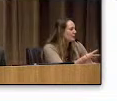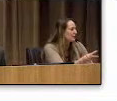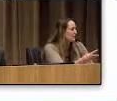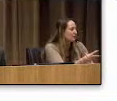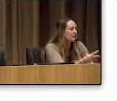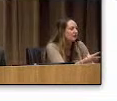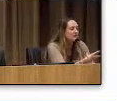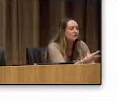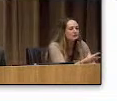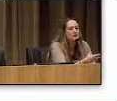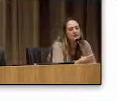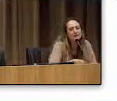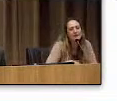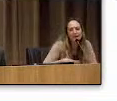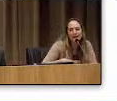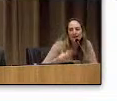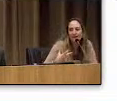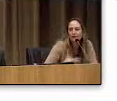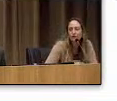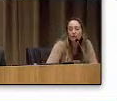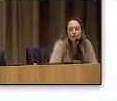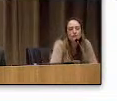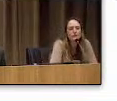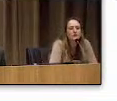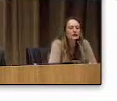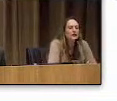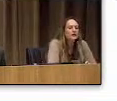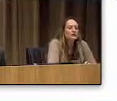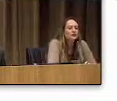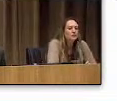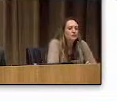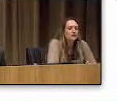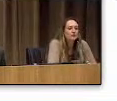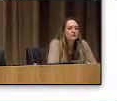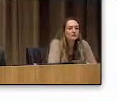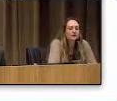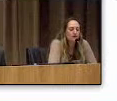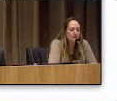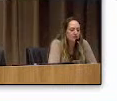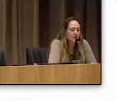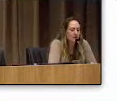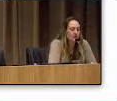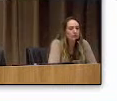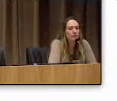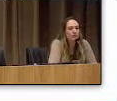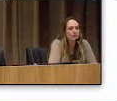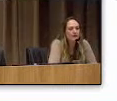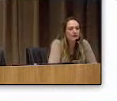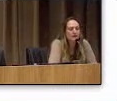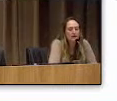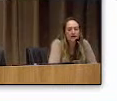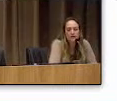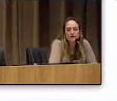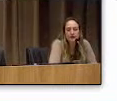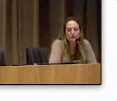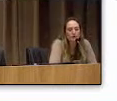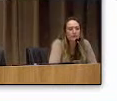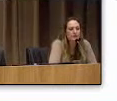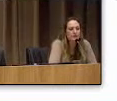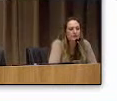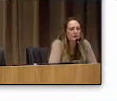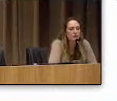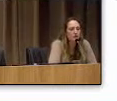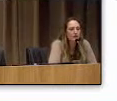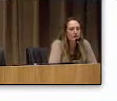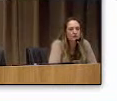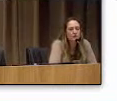And this was according to the doctor's criteria, because sometimes they would use medicine.